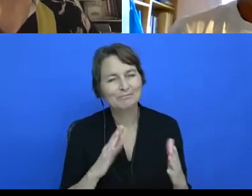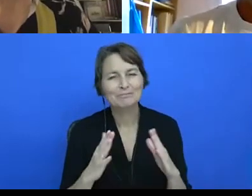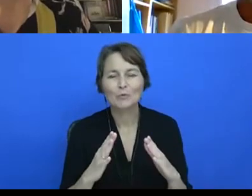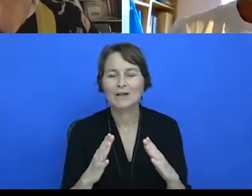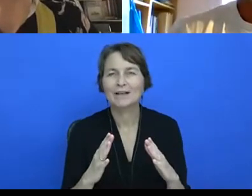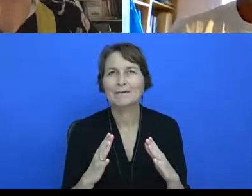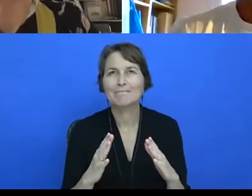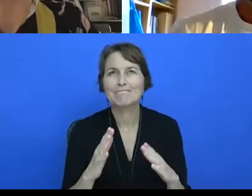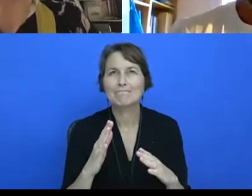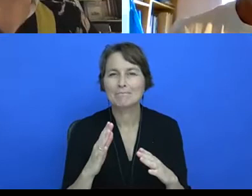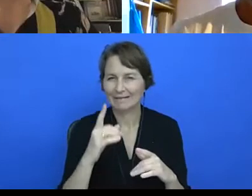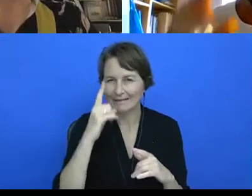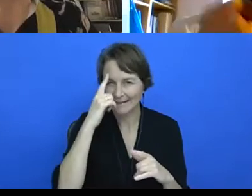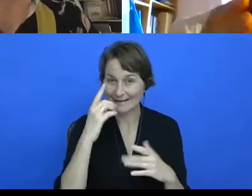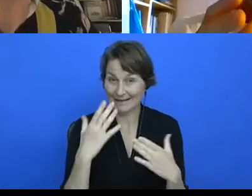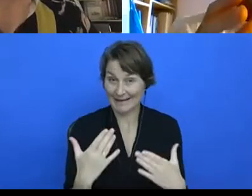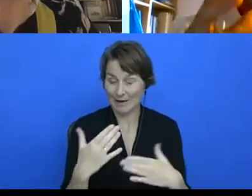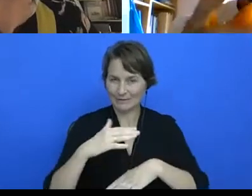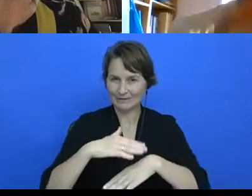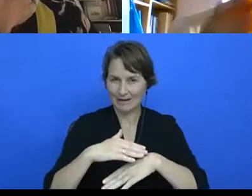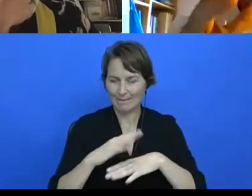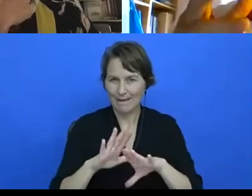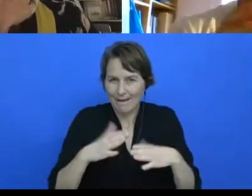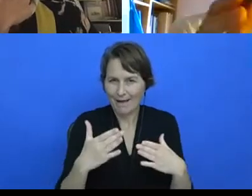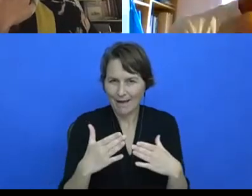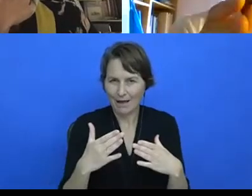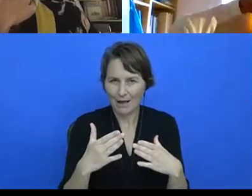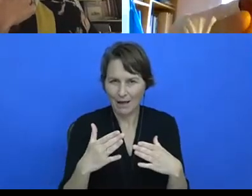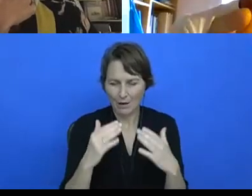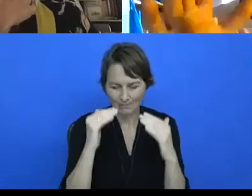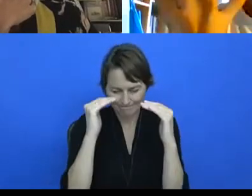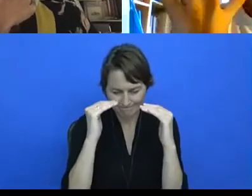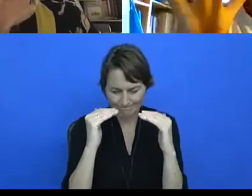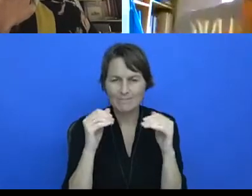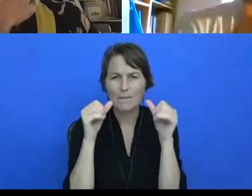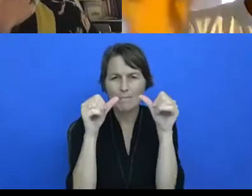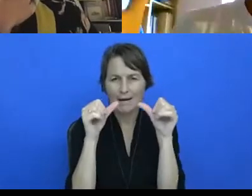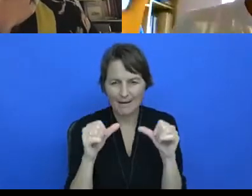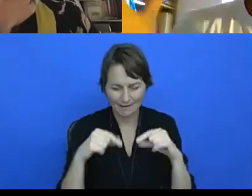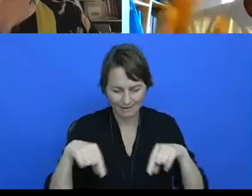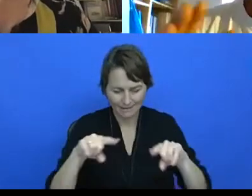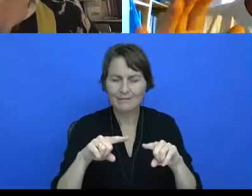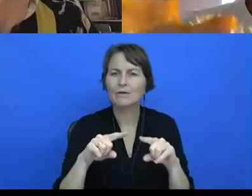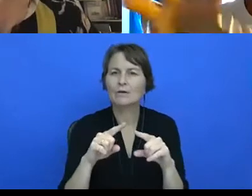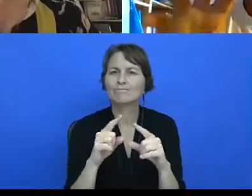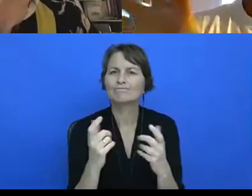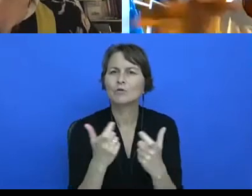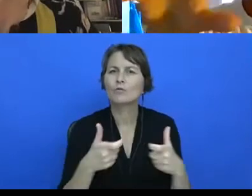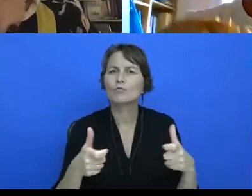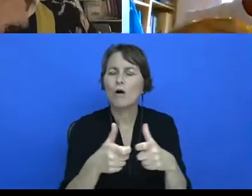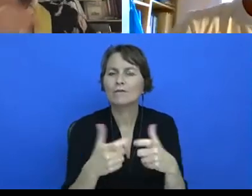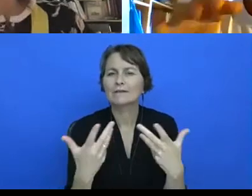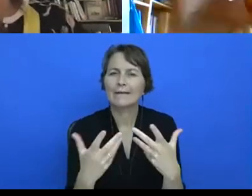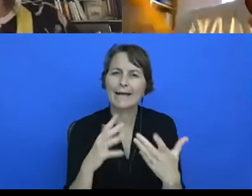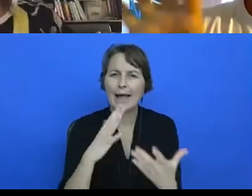being organized as to how that would actually be able to hang together, and the use of time, and, you know,